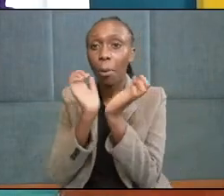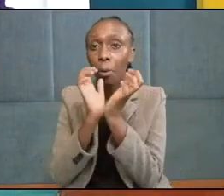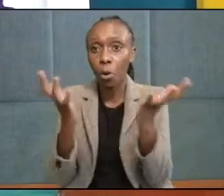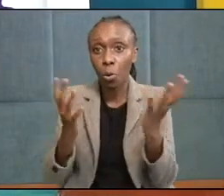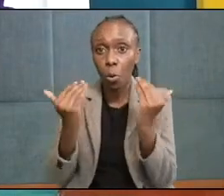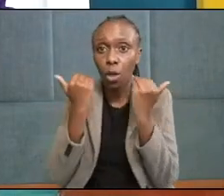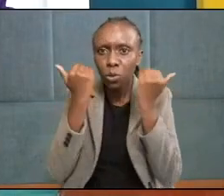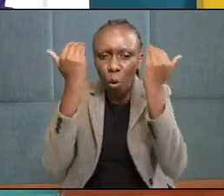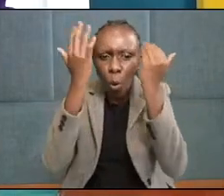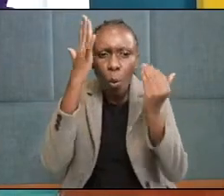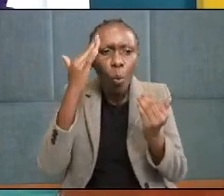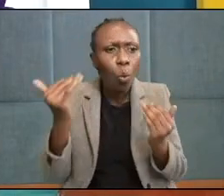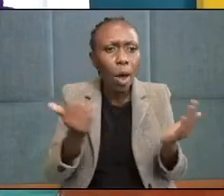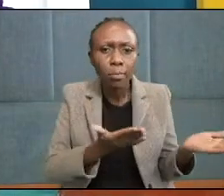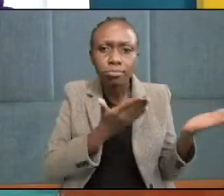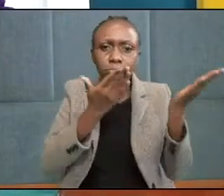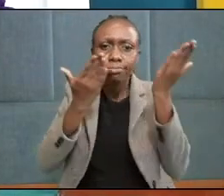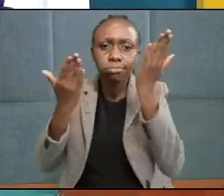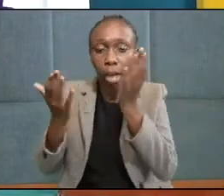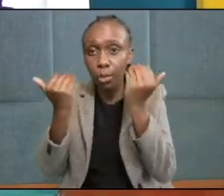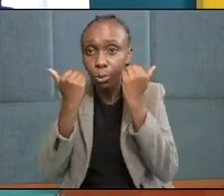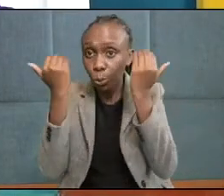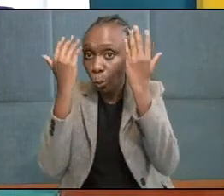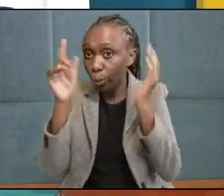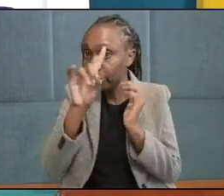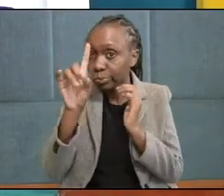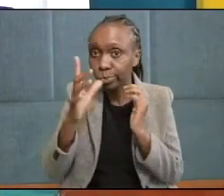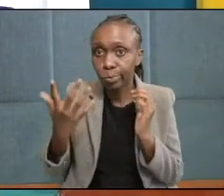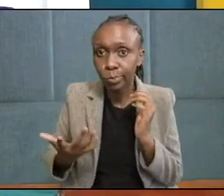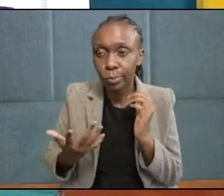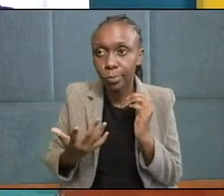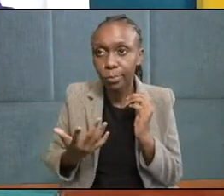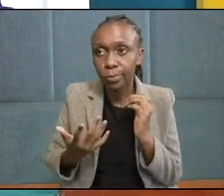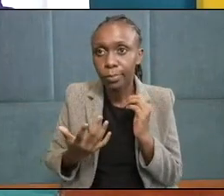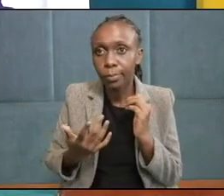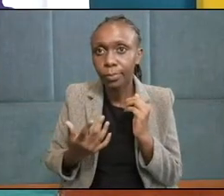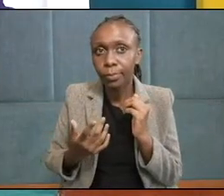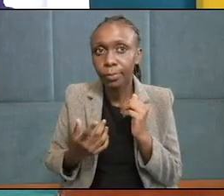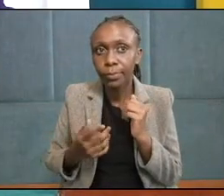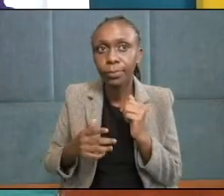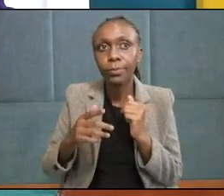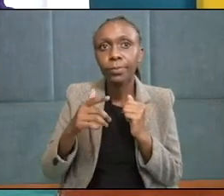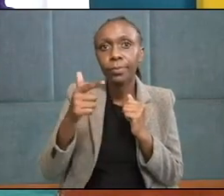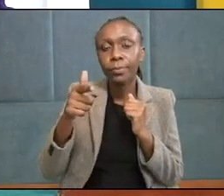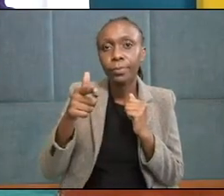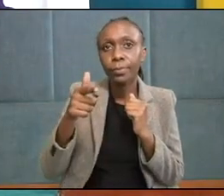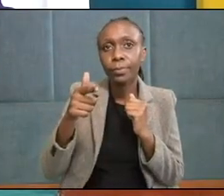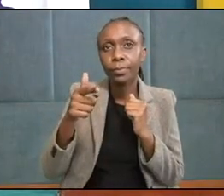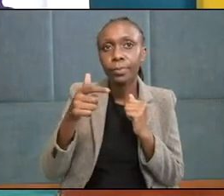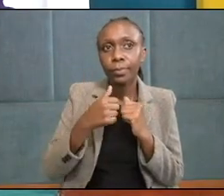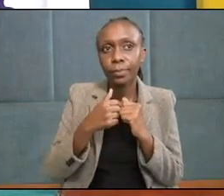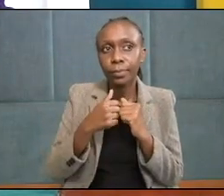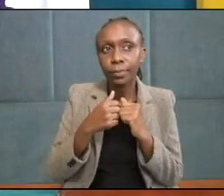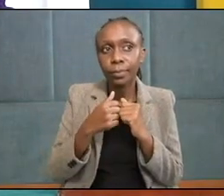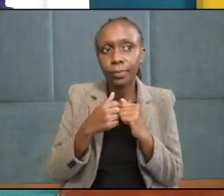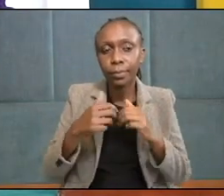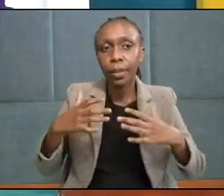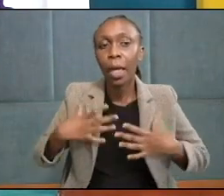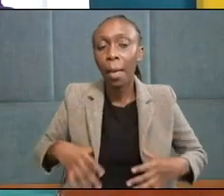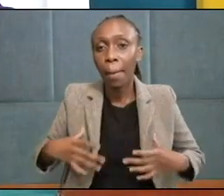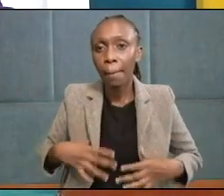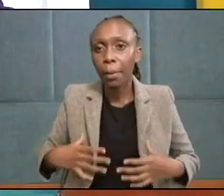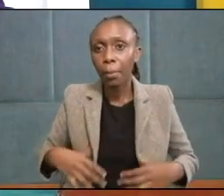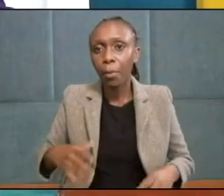And why was he taken to court? Yes, Tamara? To explain himself what he was saying. The people